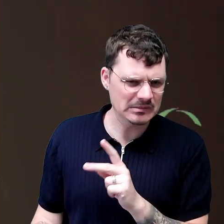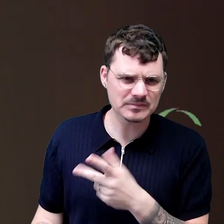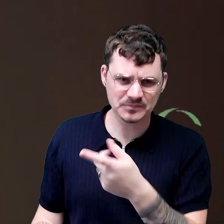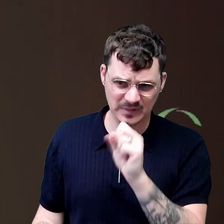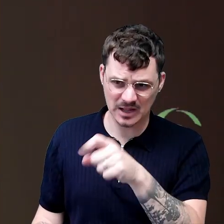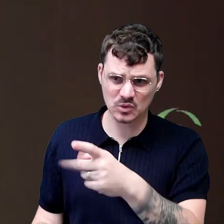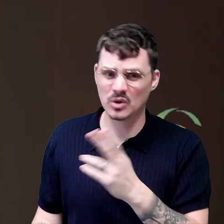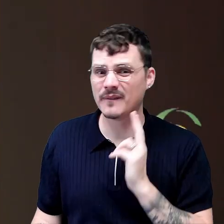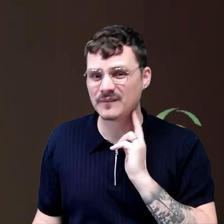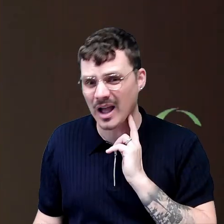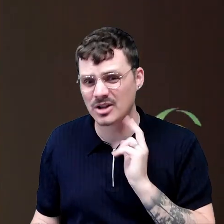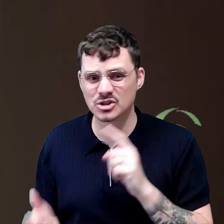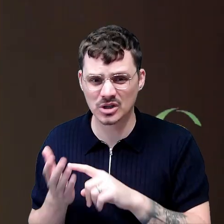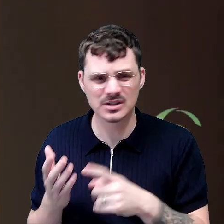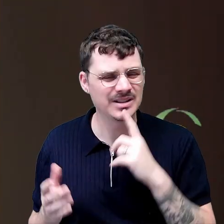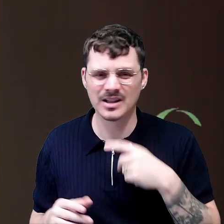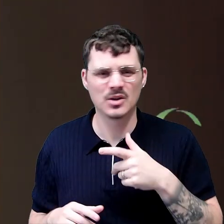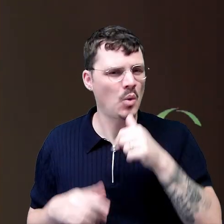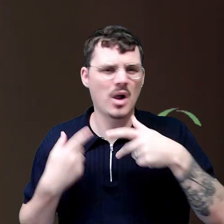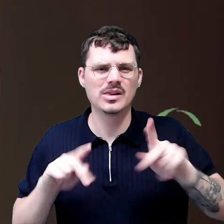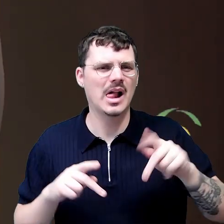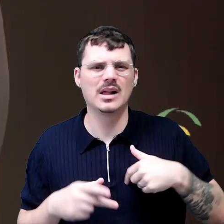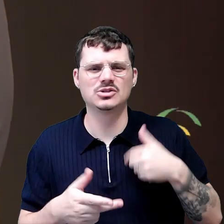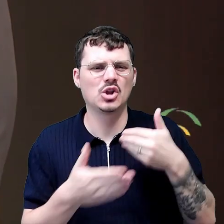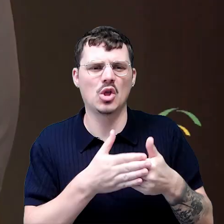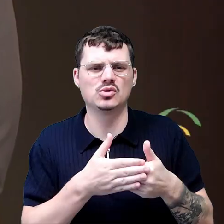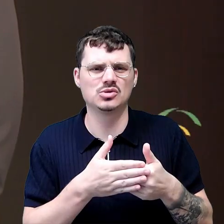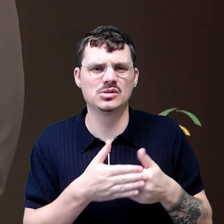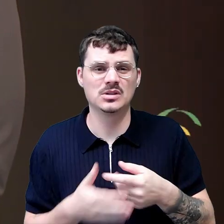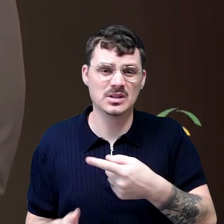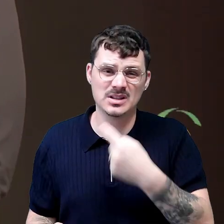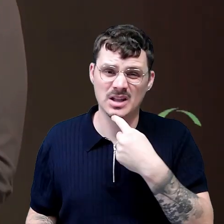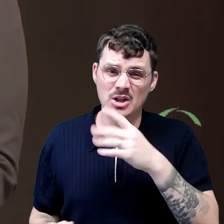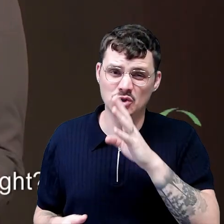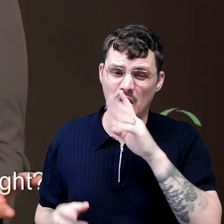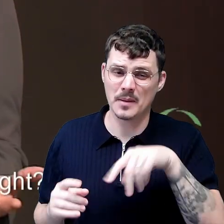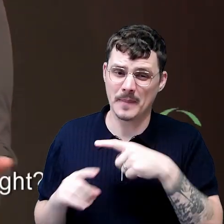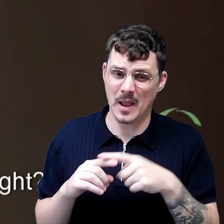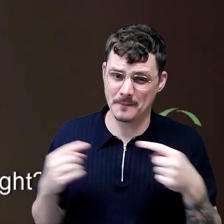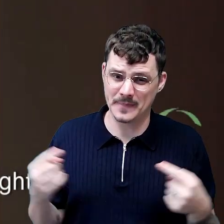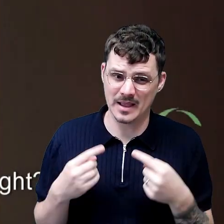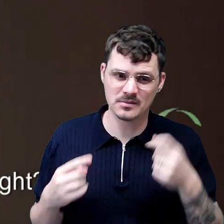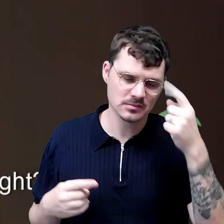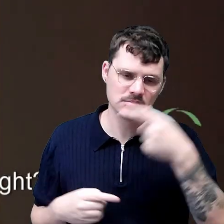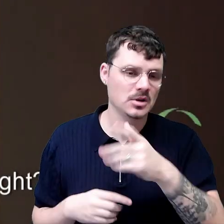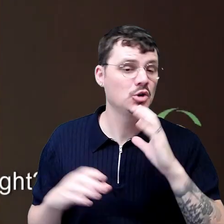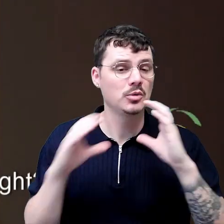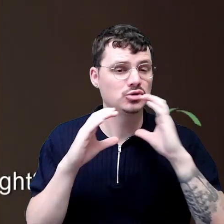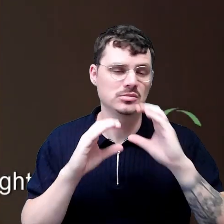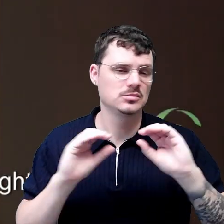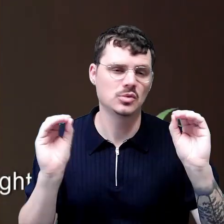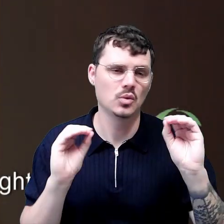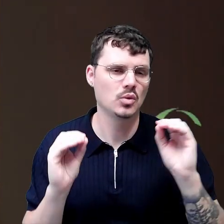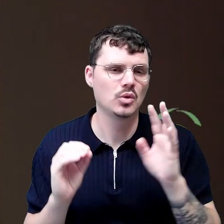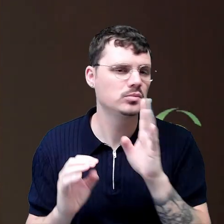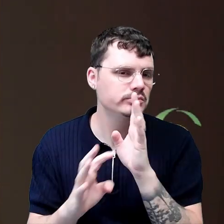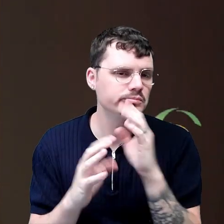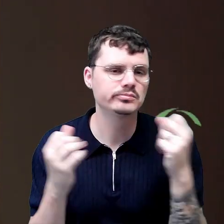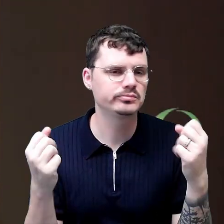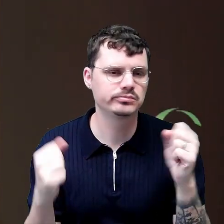Can you get vital signs? Nah, we can't get that close. Well, is he talking about pain? By the way, Carlos also communicates without speech,